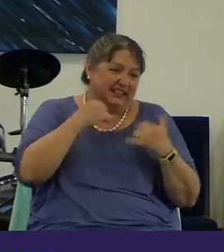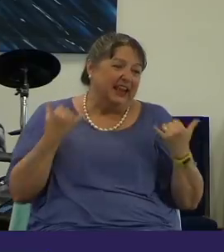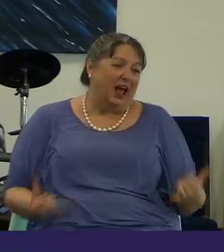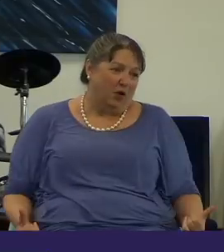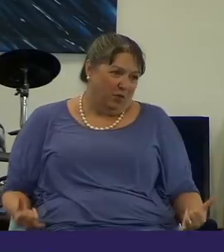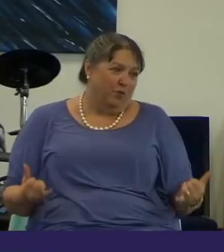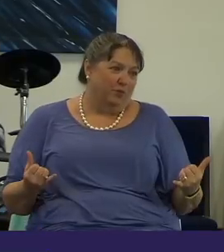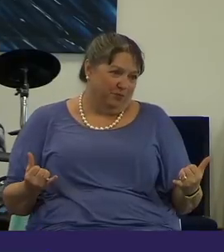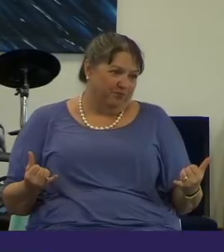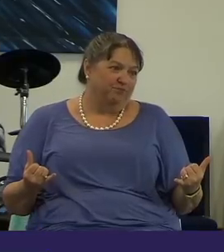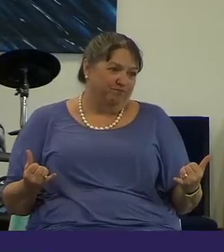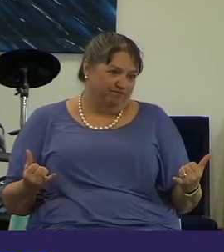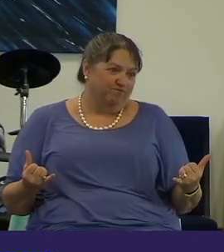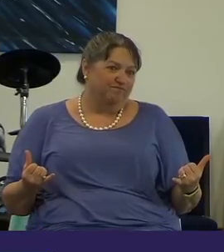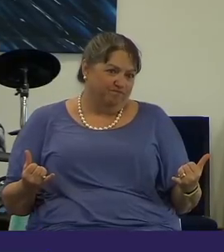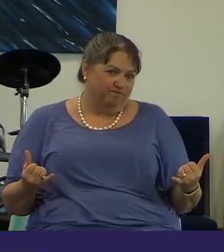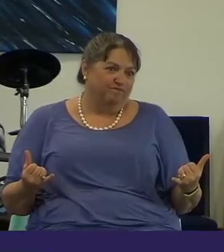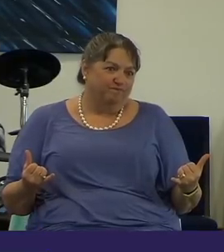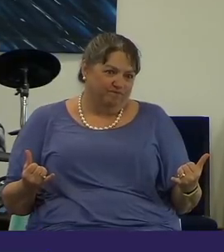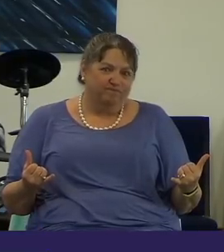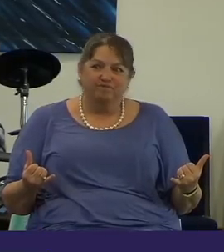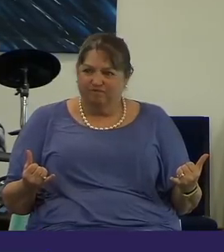why.